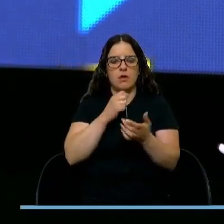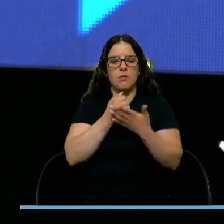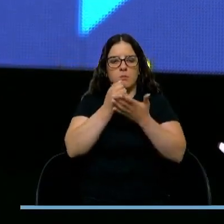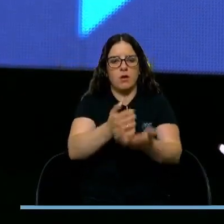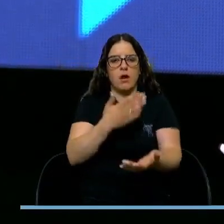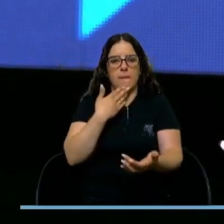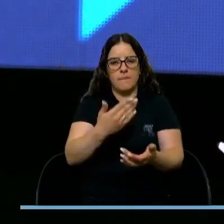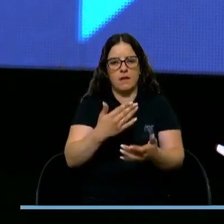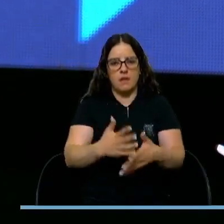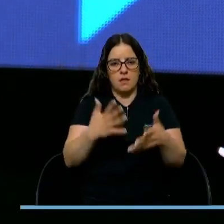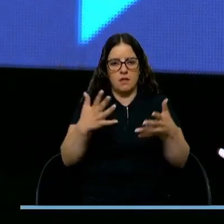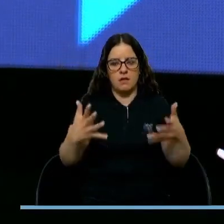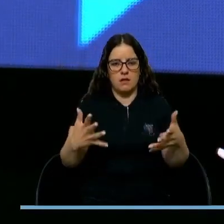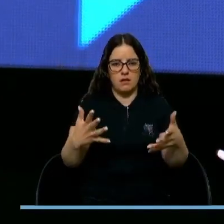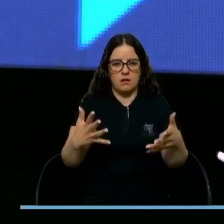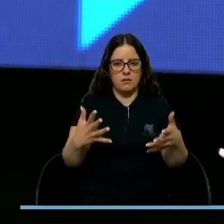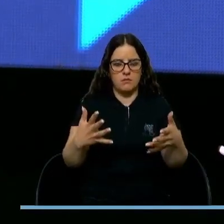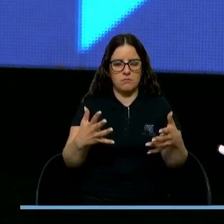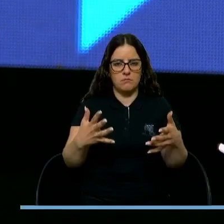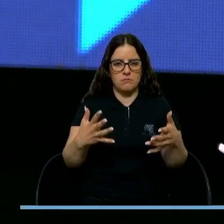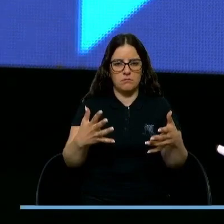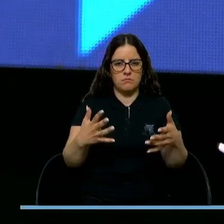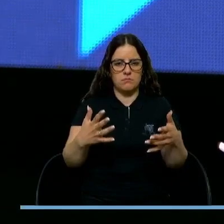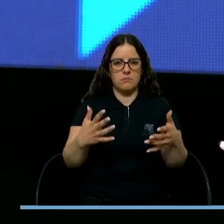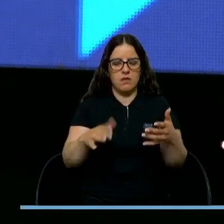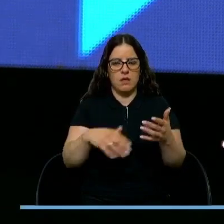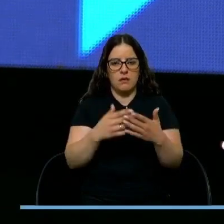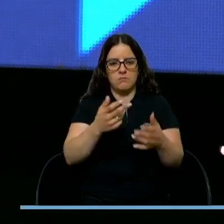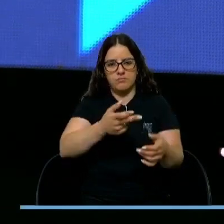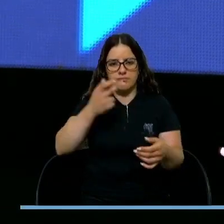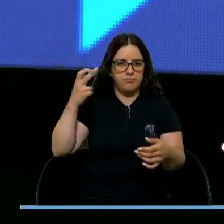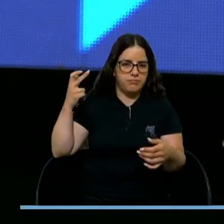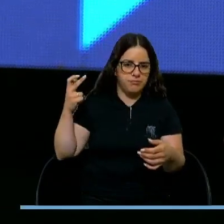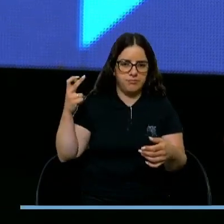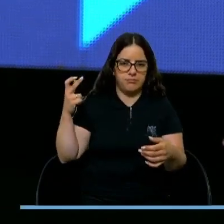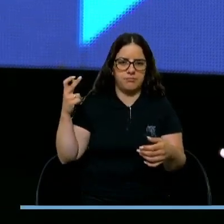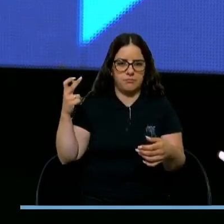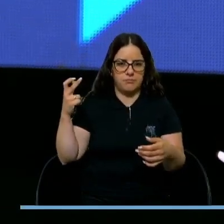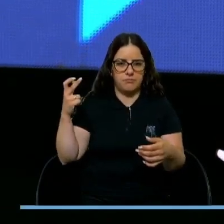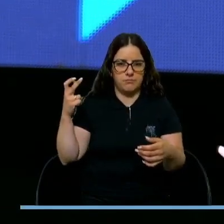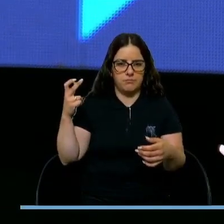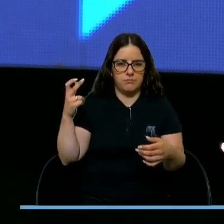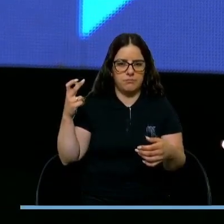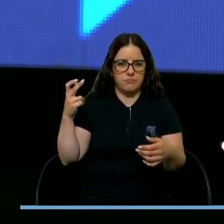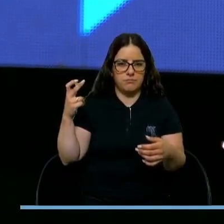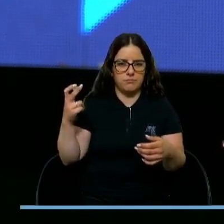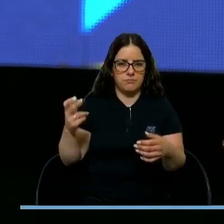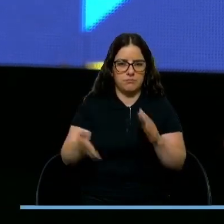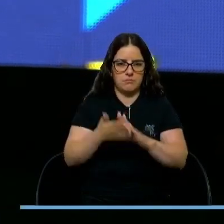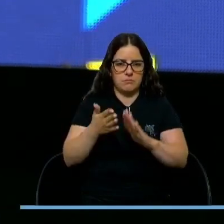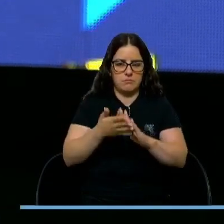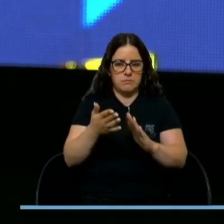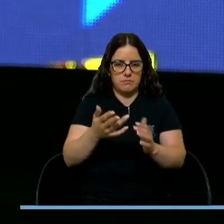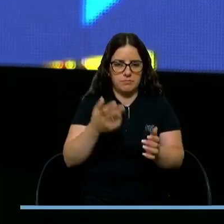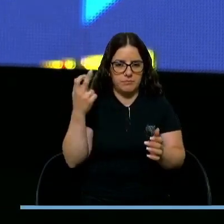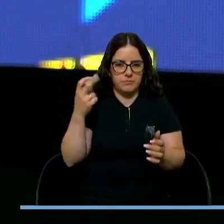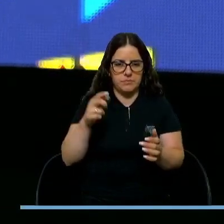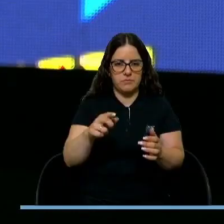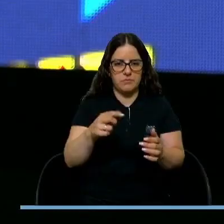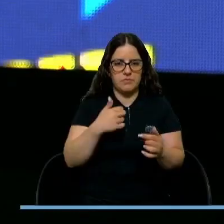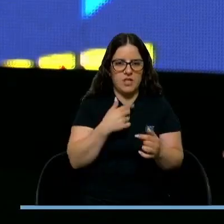can provide a big contribution to accelerate. And I believe that, in relation to Juan,